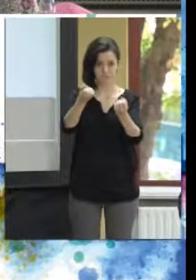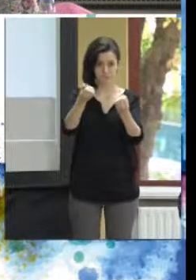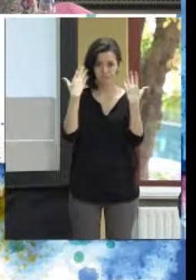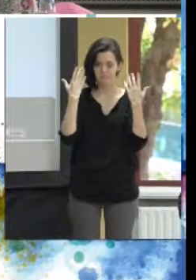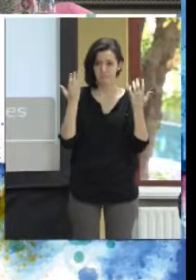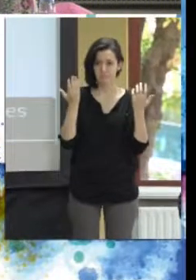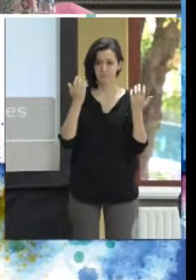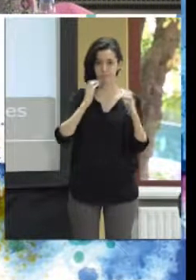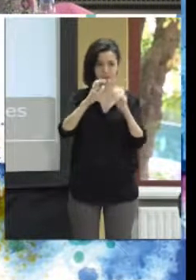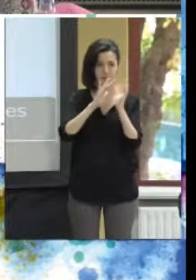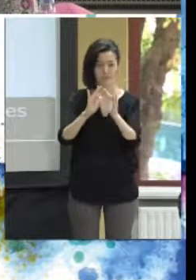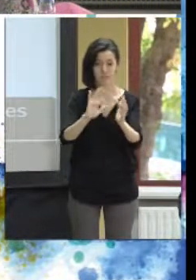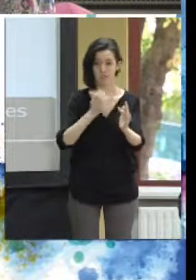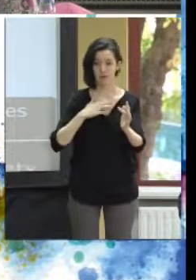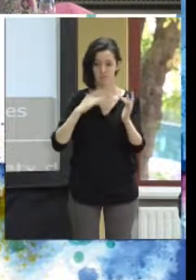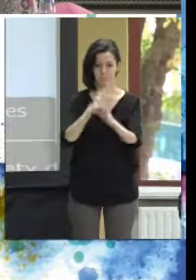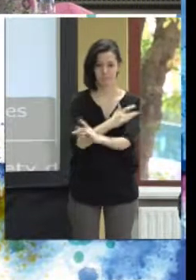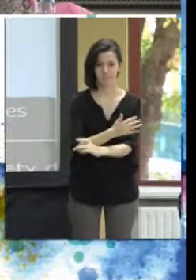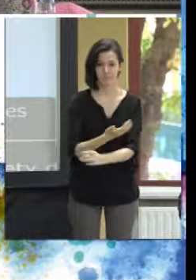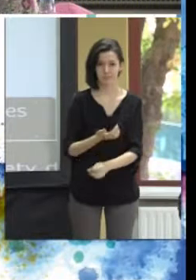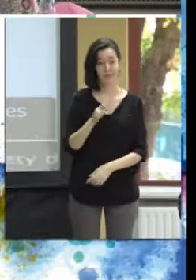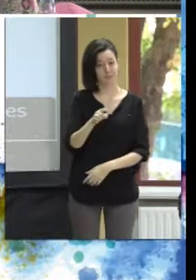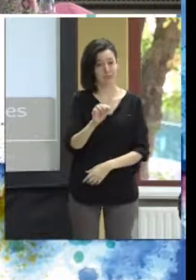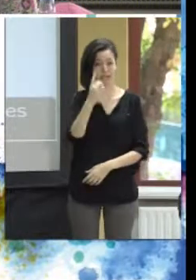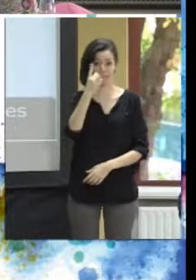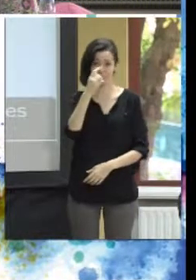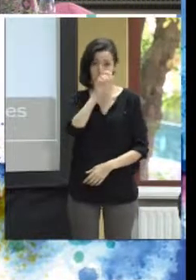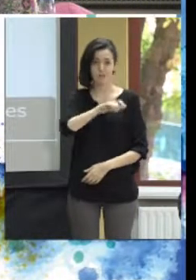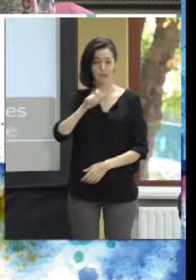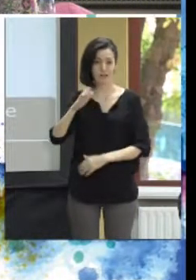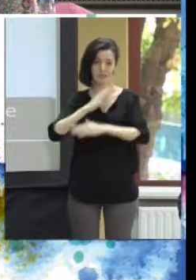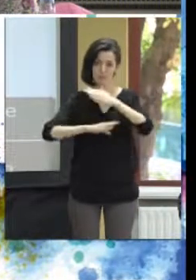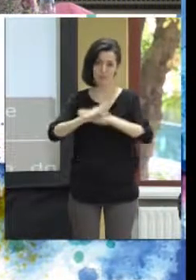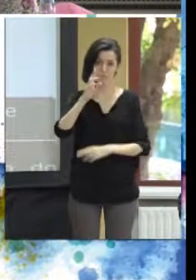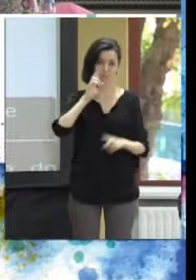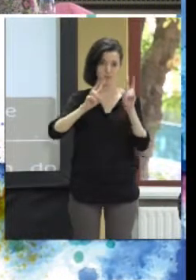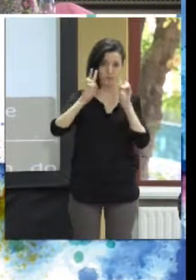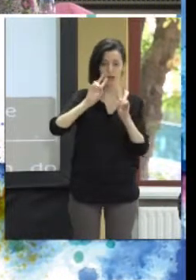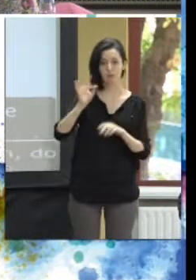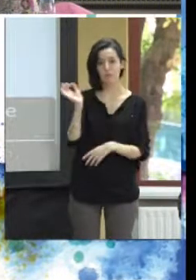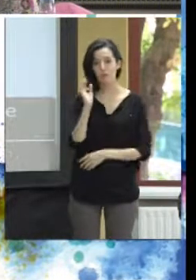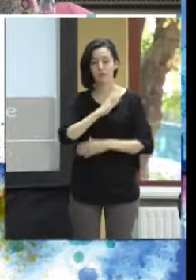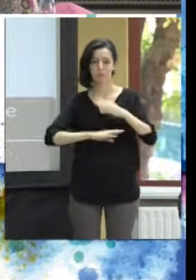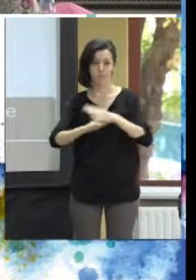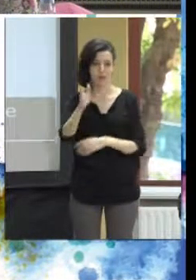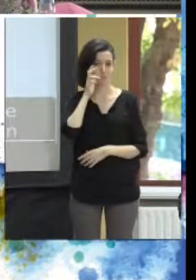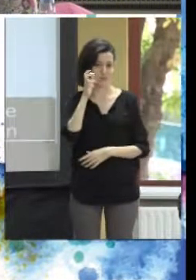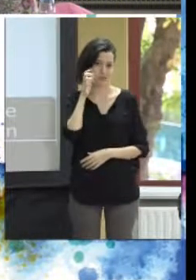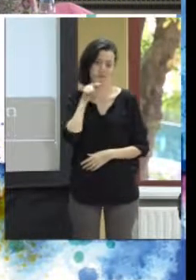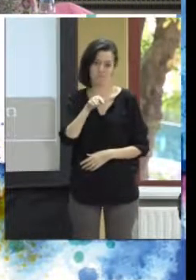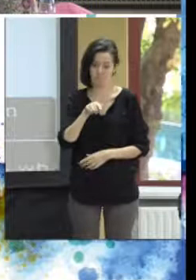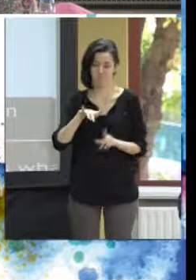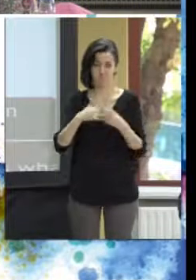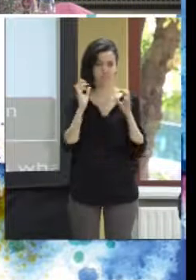access to information, does not allow them to communicate, and that's what people with visual impairment or